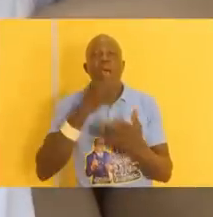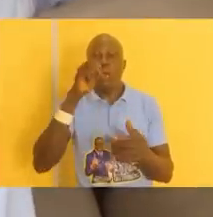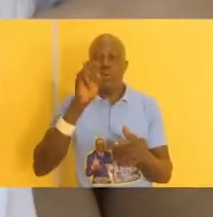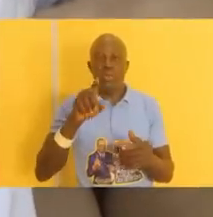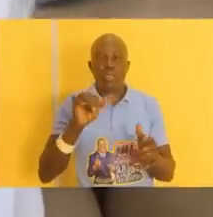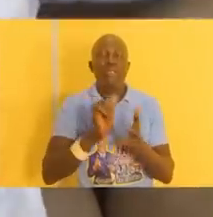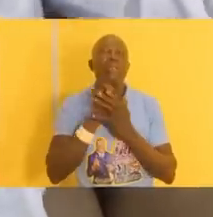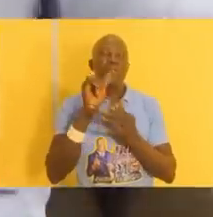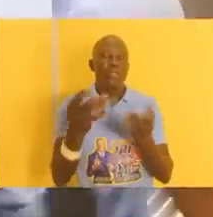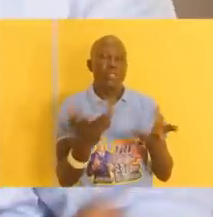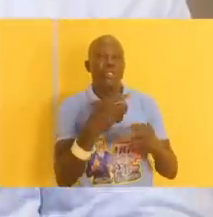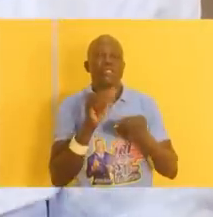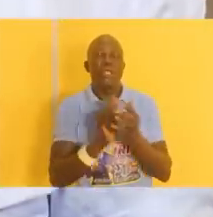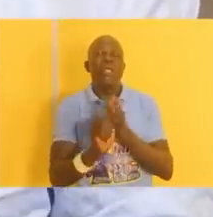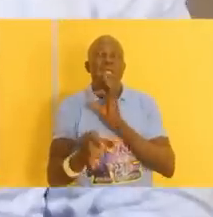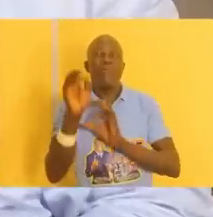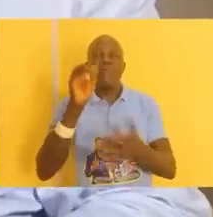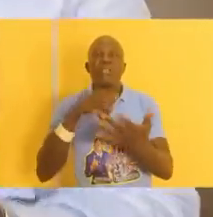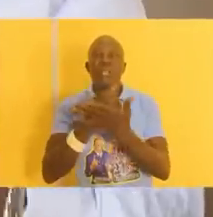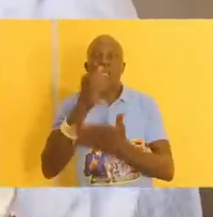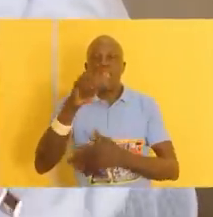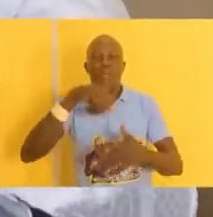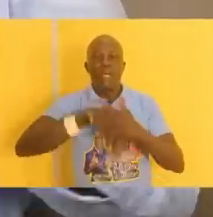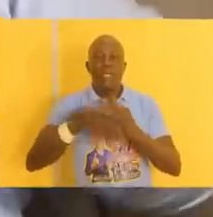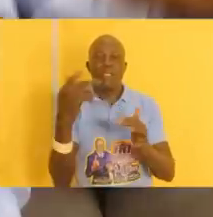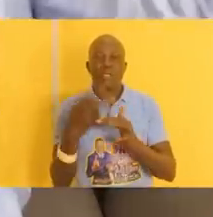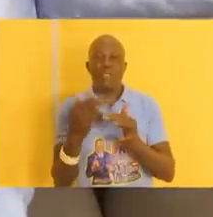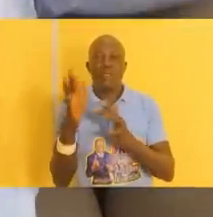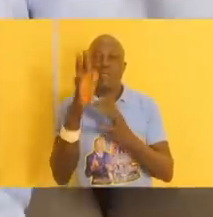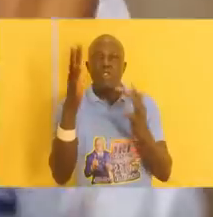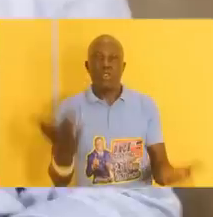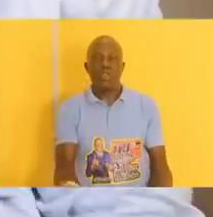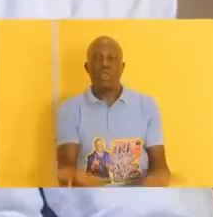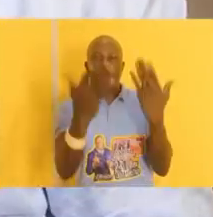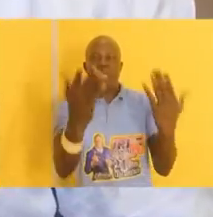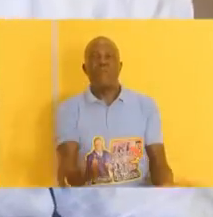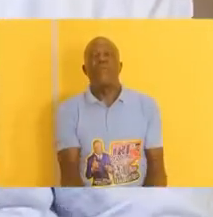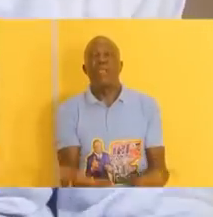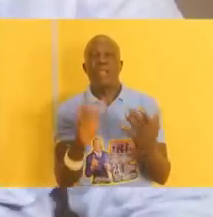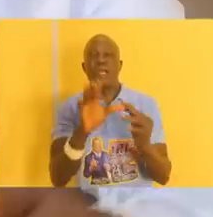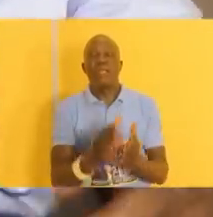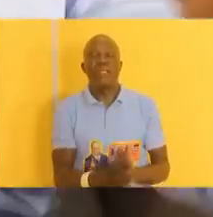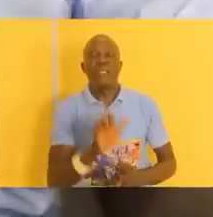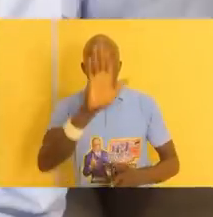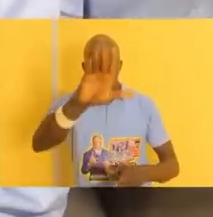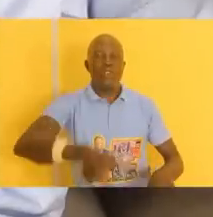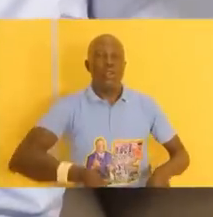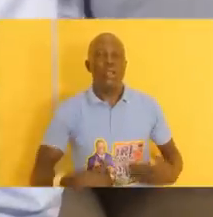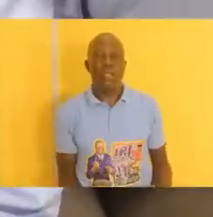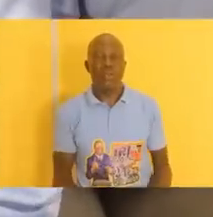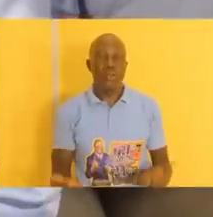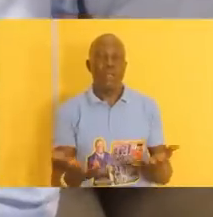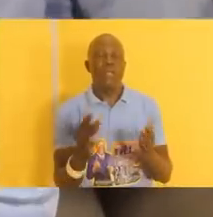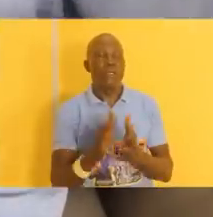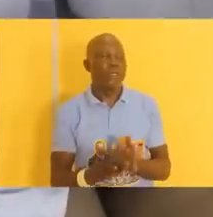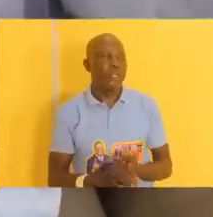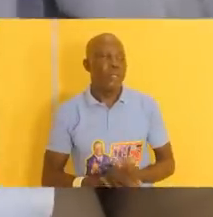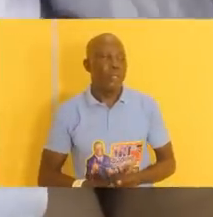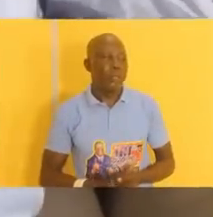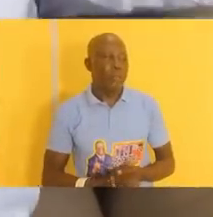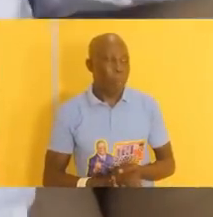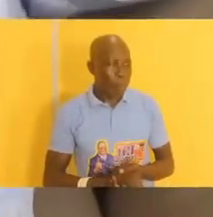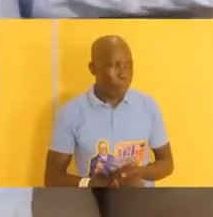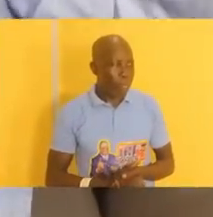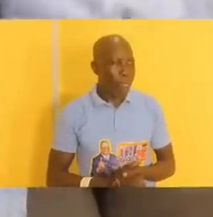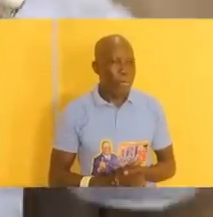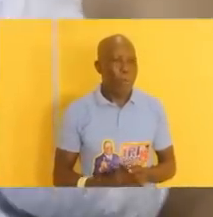Christ. I decree not submit. You can say no, amen. Oh, yes, in the name of Jesus. Amen. Your life I guess in bed. Name me